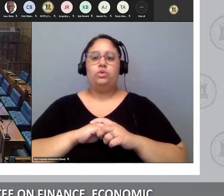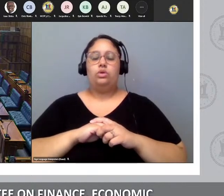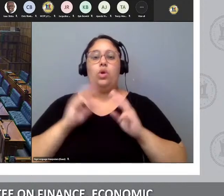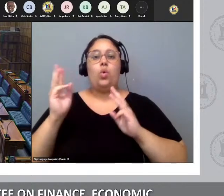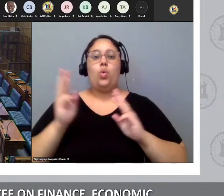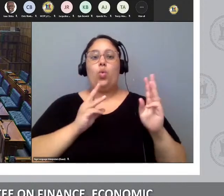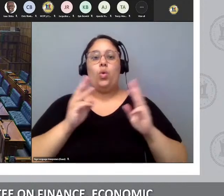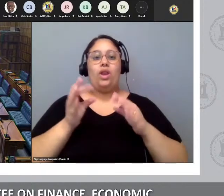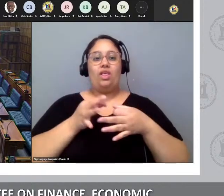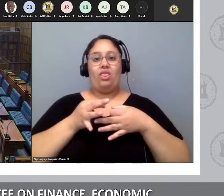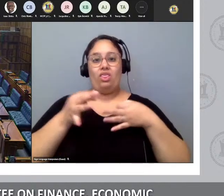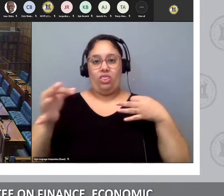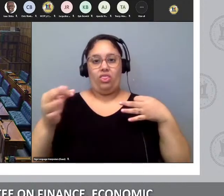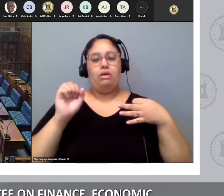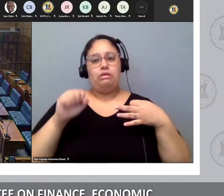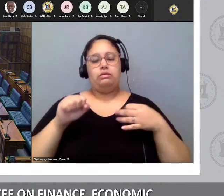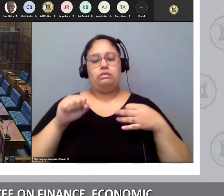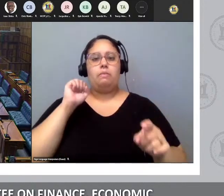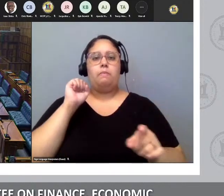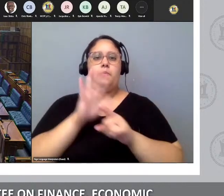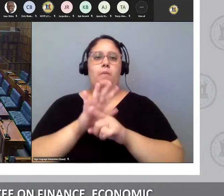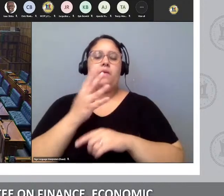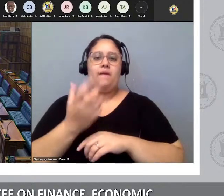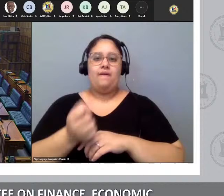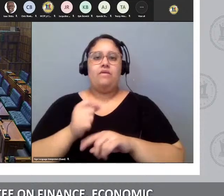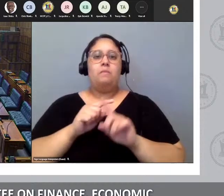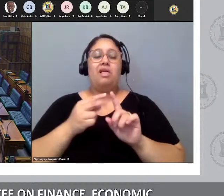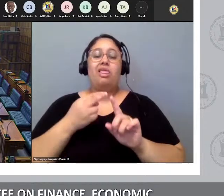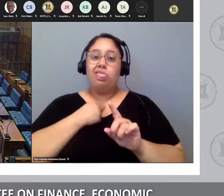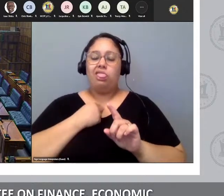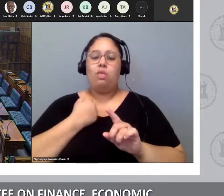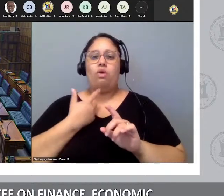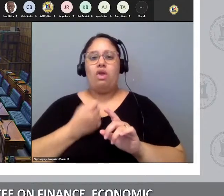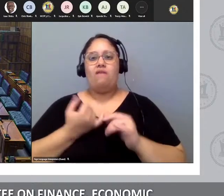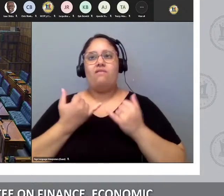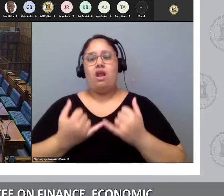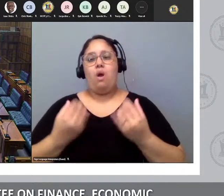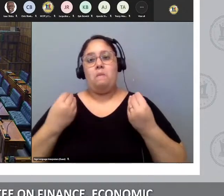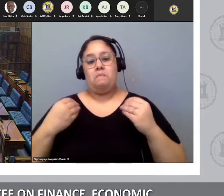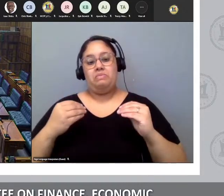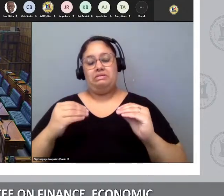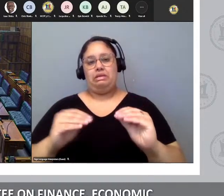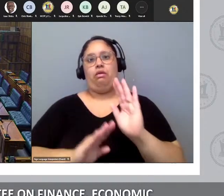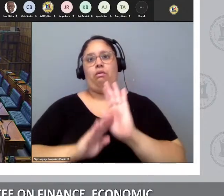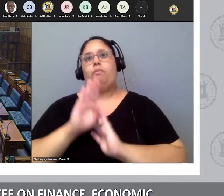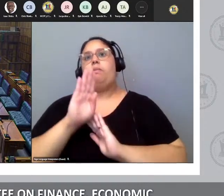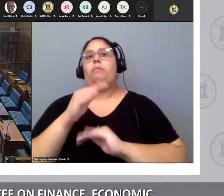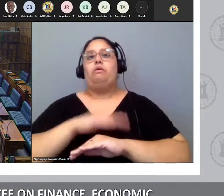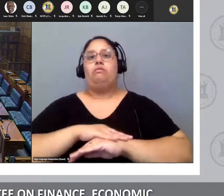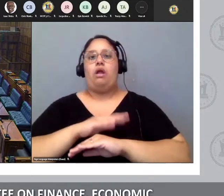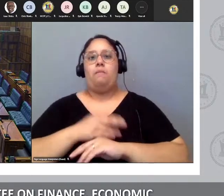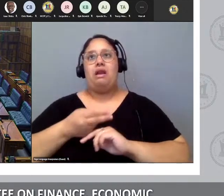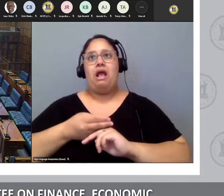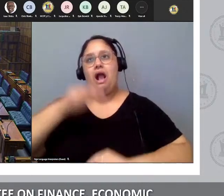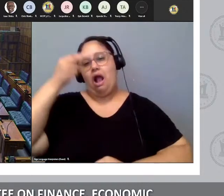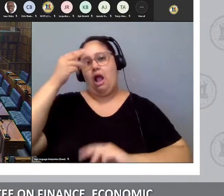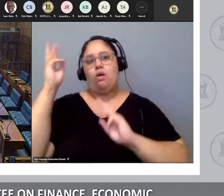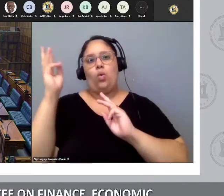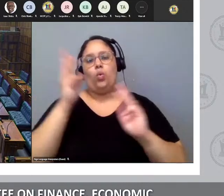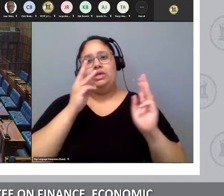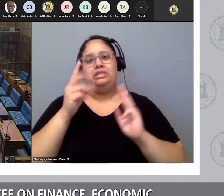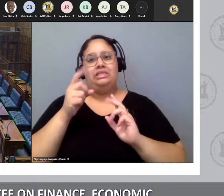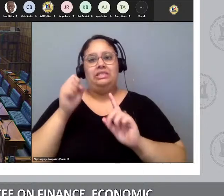has it had an impact unfortunately we sitting with peak season of fruit and with high winds and that has